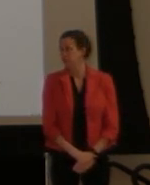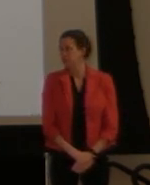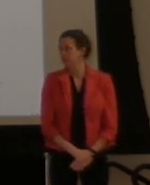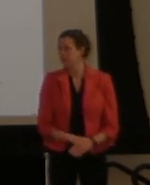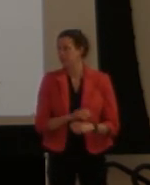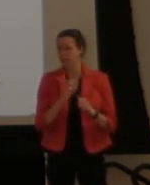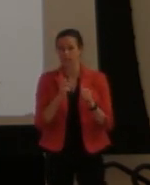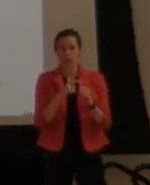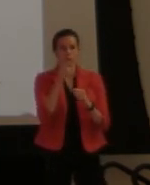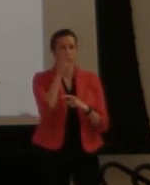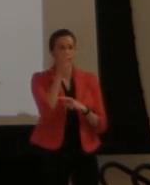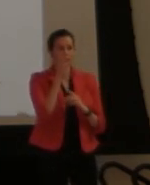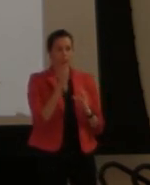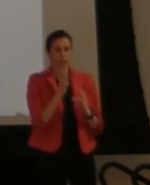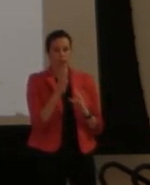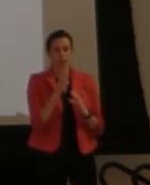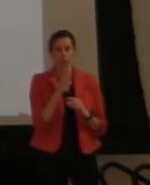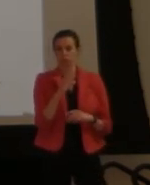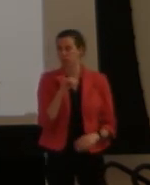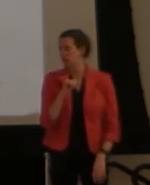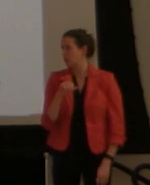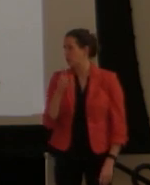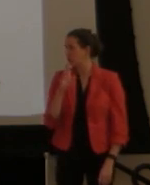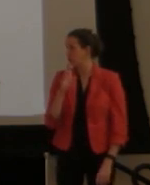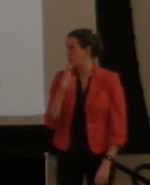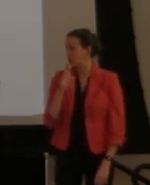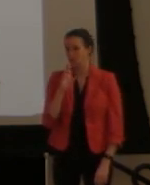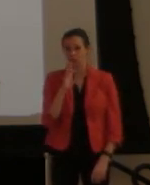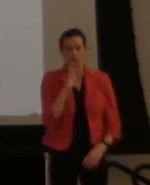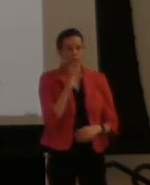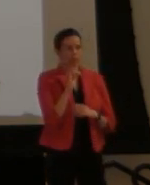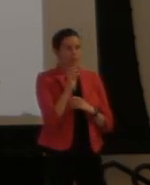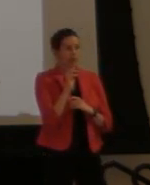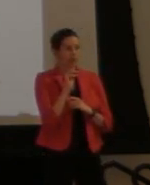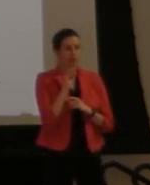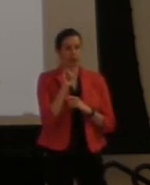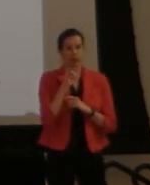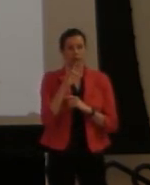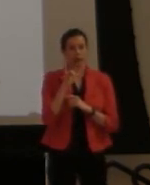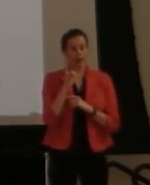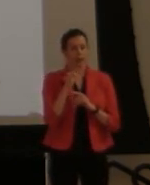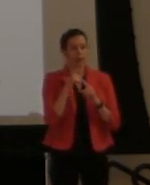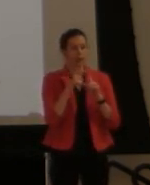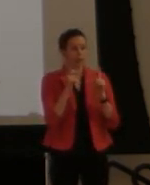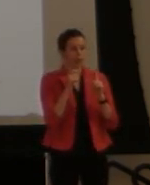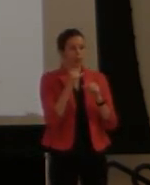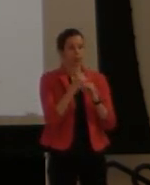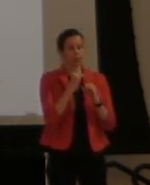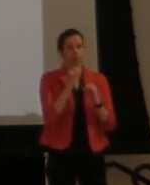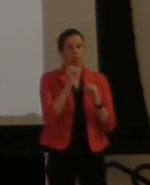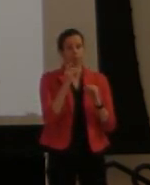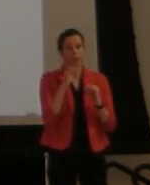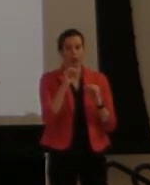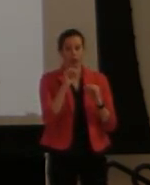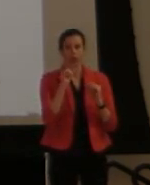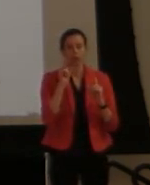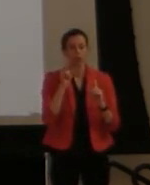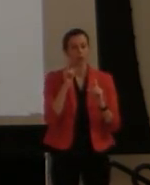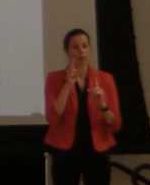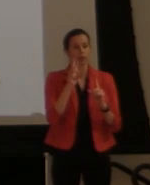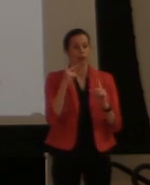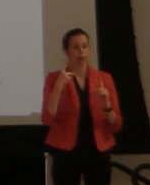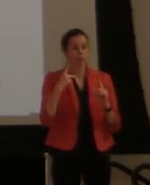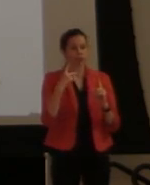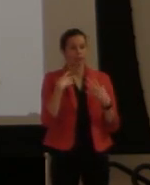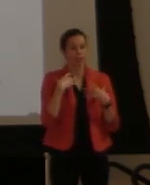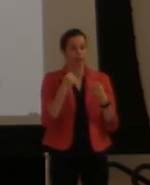Our first presenter is Reem Ali. She's coming from the Health Policy Institute of Ohio. Reem Ali is the Vice President